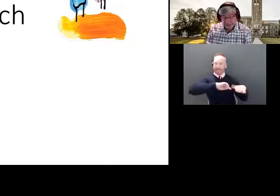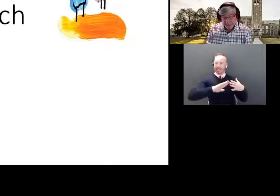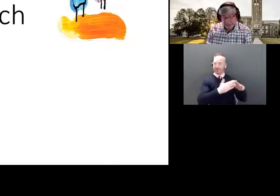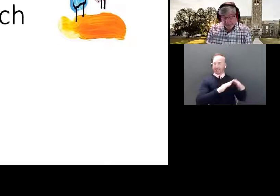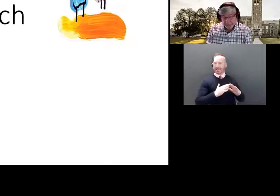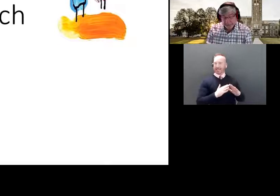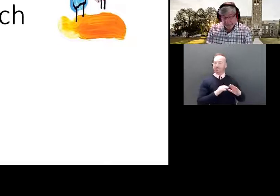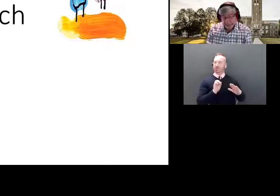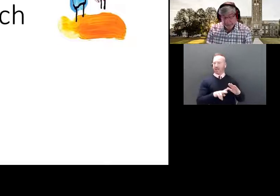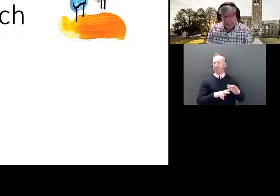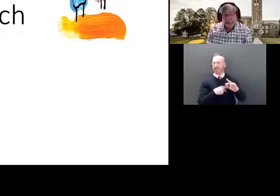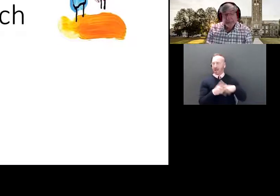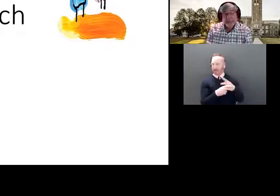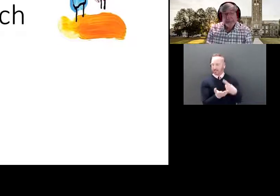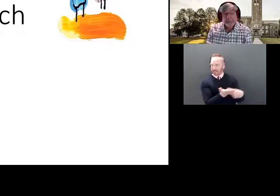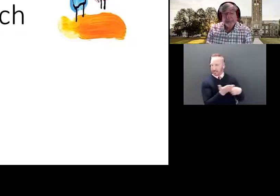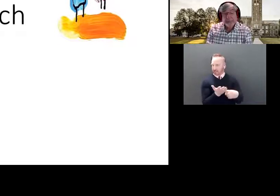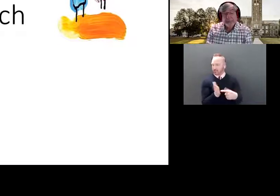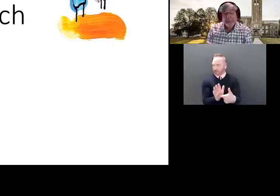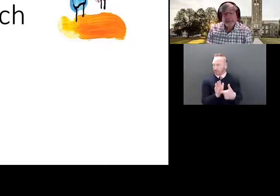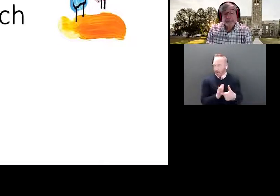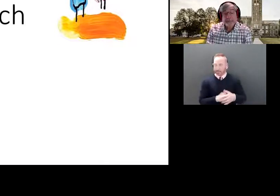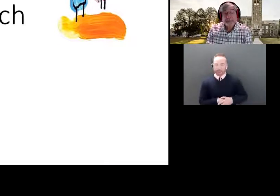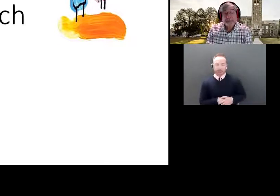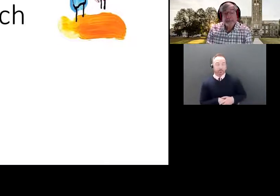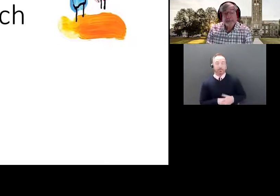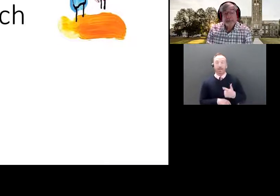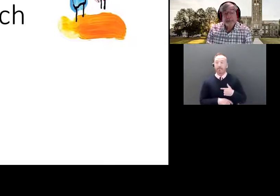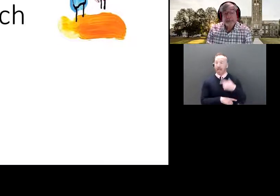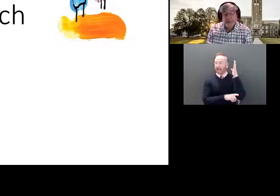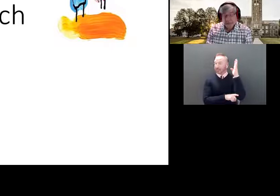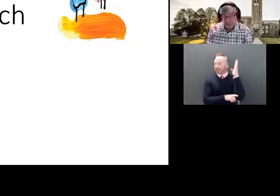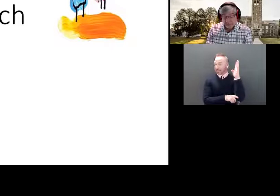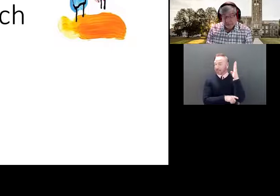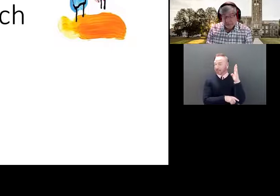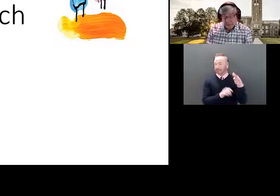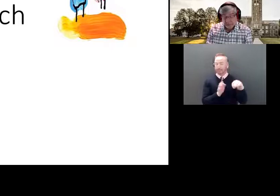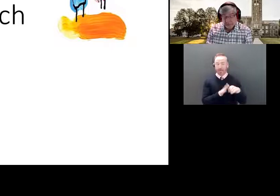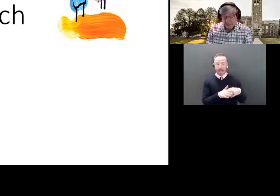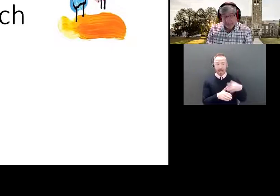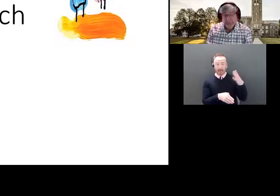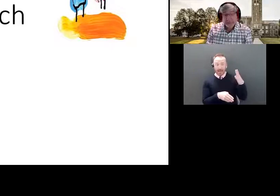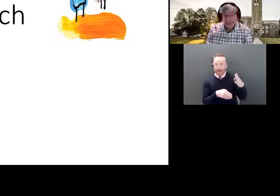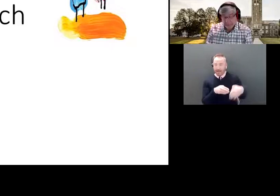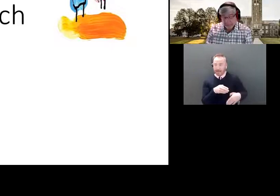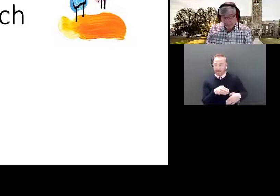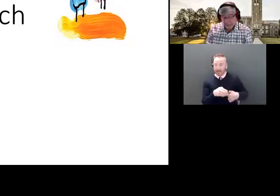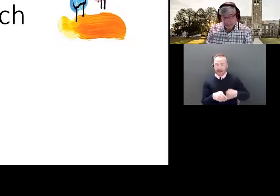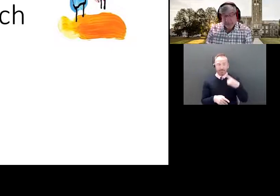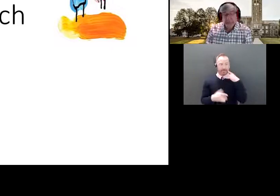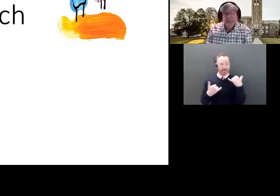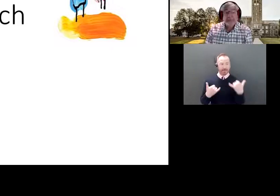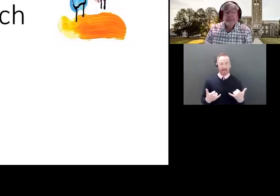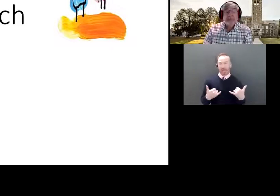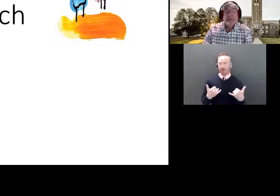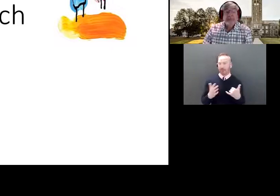take place. So that's the end of my presentation. I believe we're going to take some questions